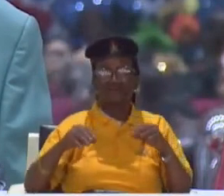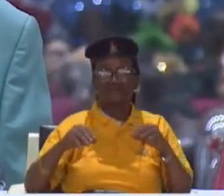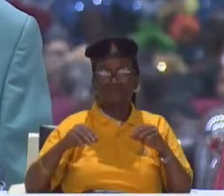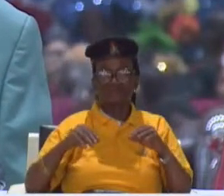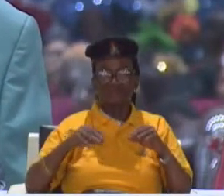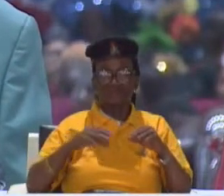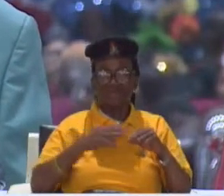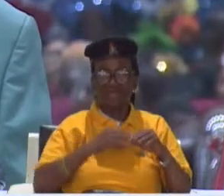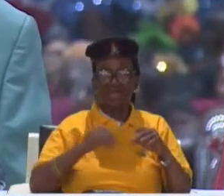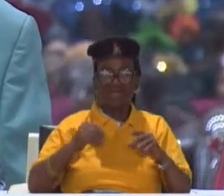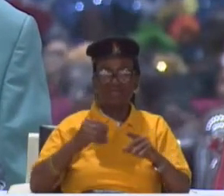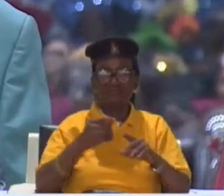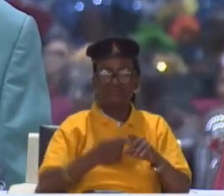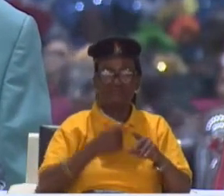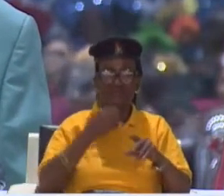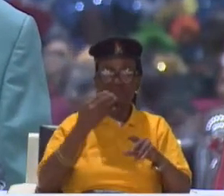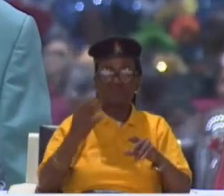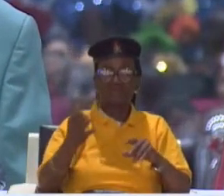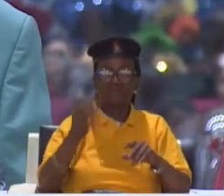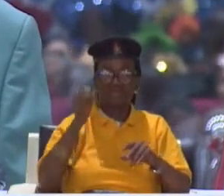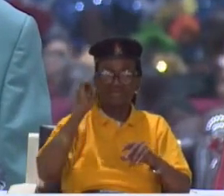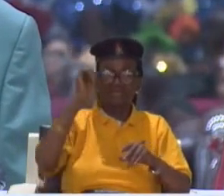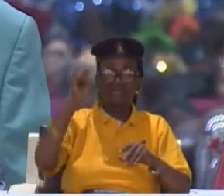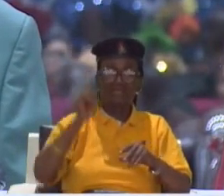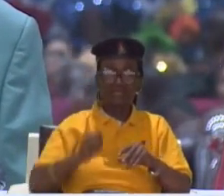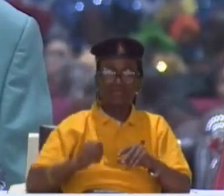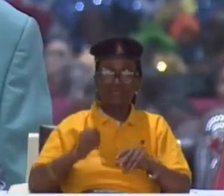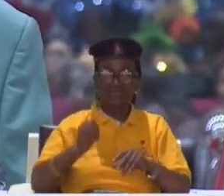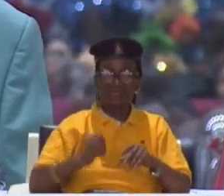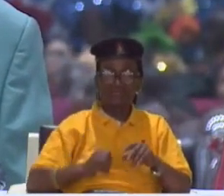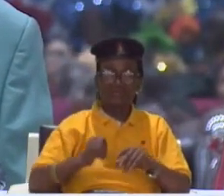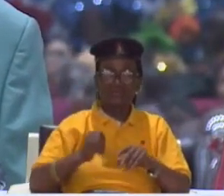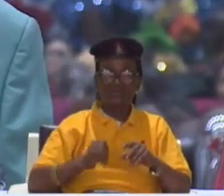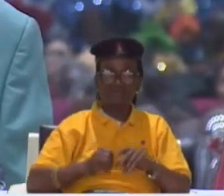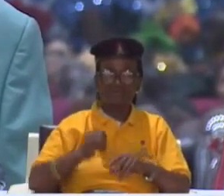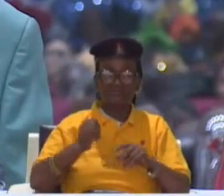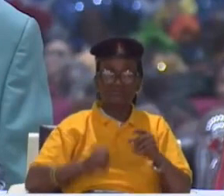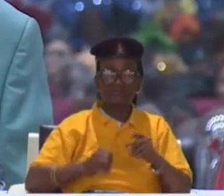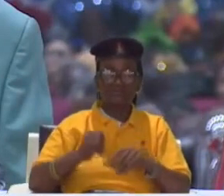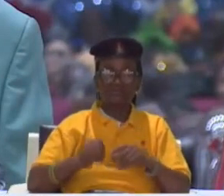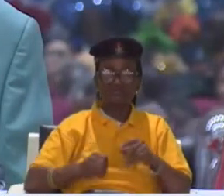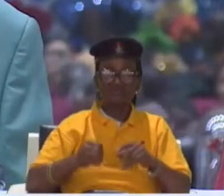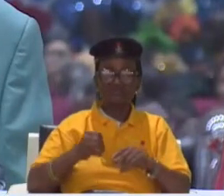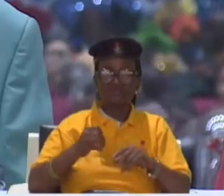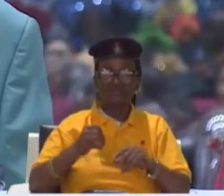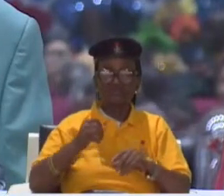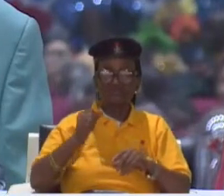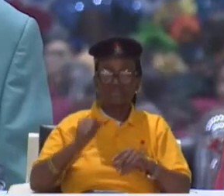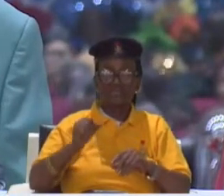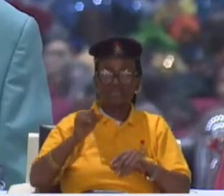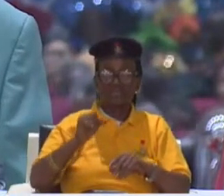and from there he controls the earth, and he